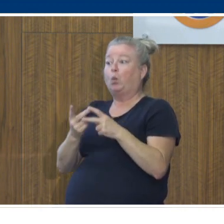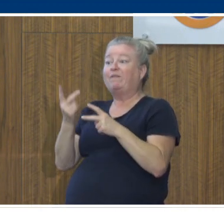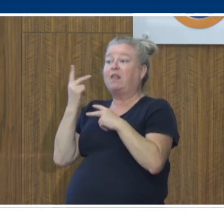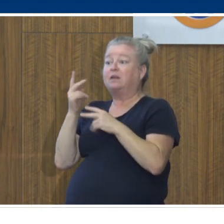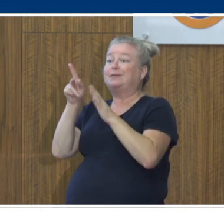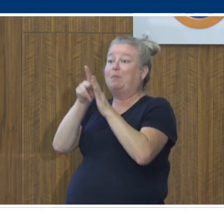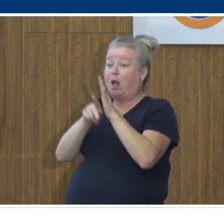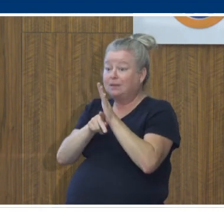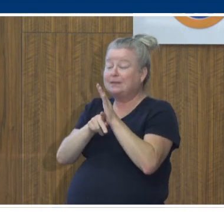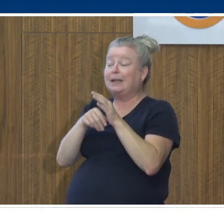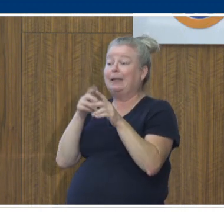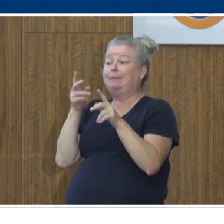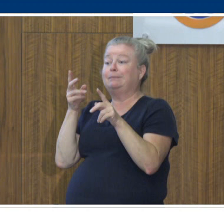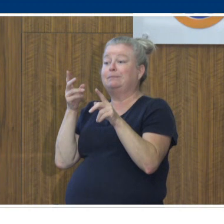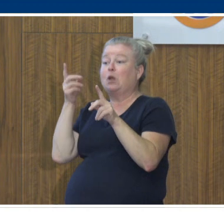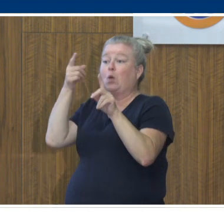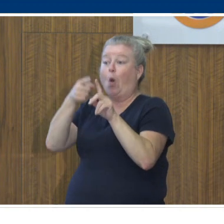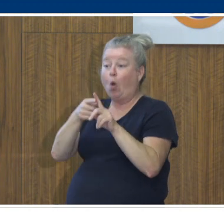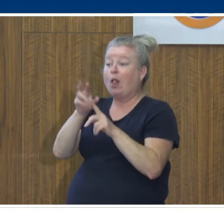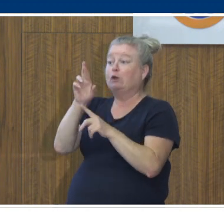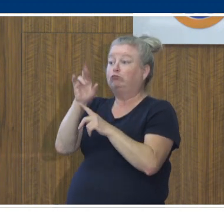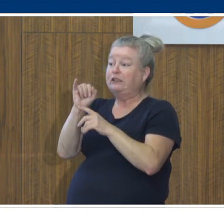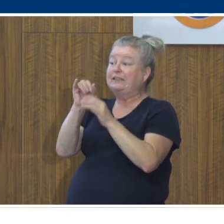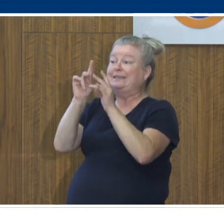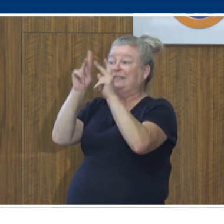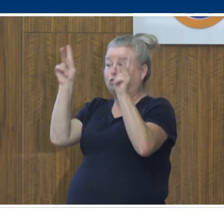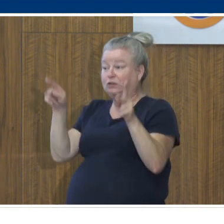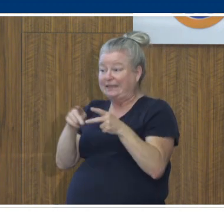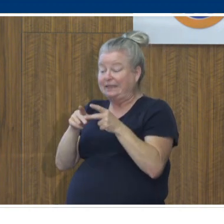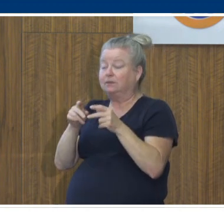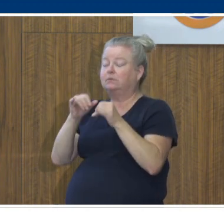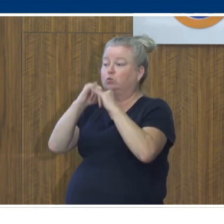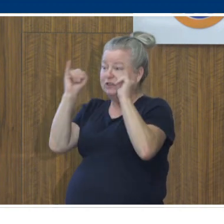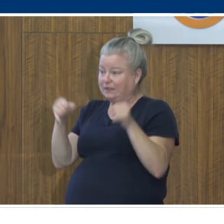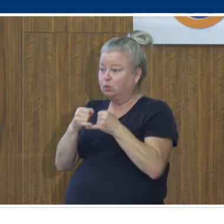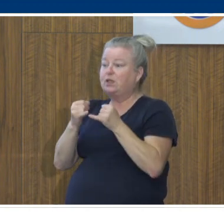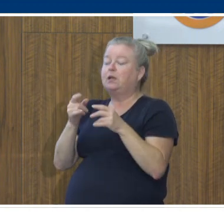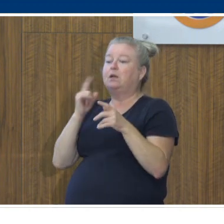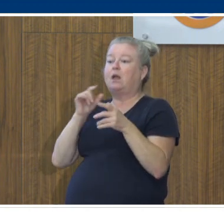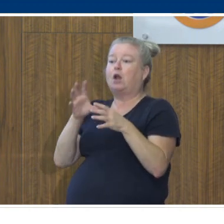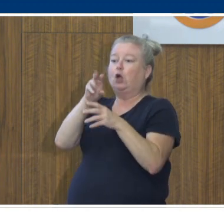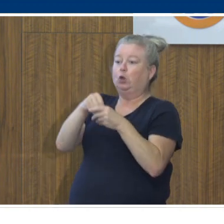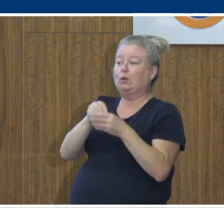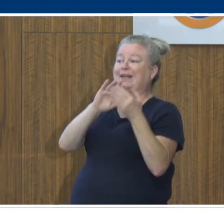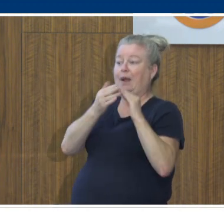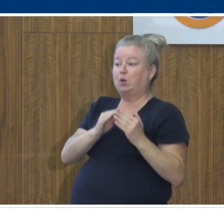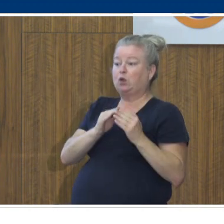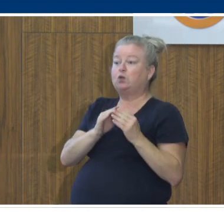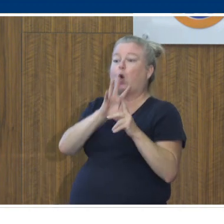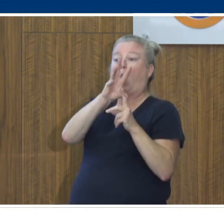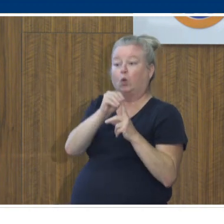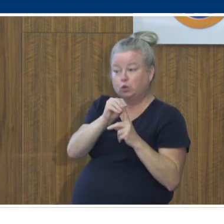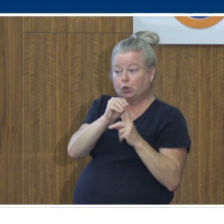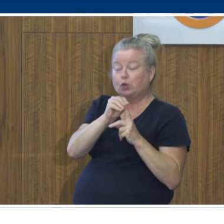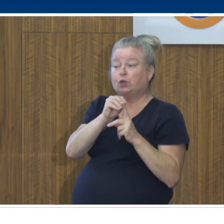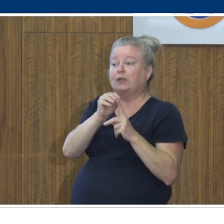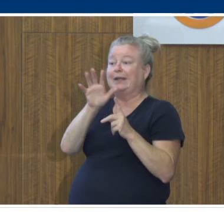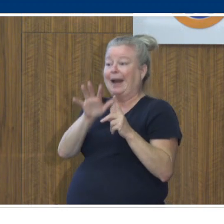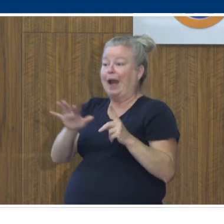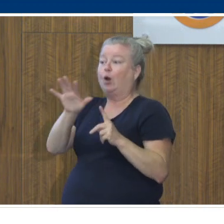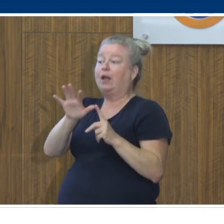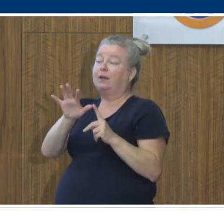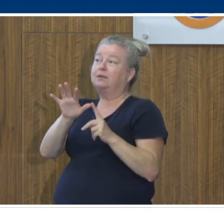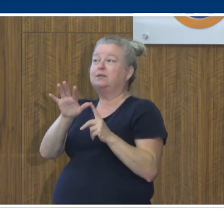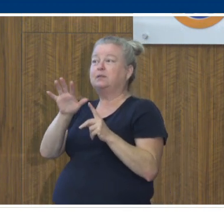the goal of redistricting is to give voice to communities and neighborhoods. Examples include culture, areas in